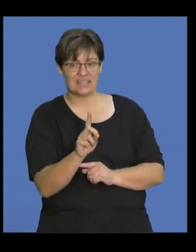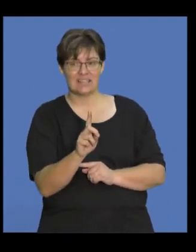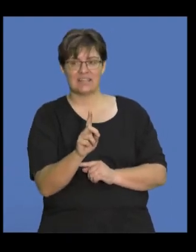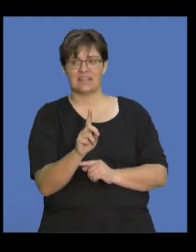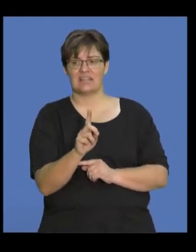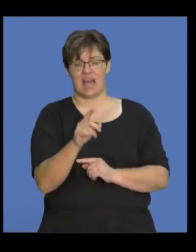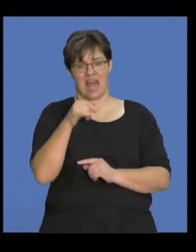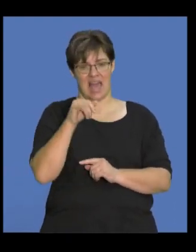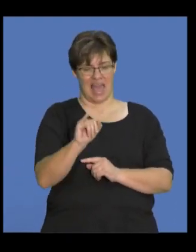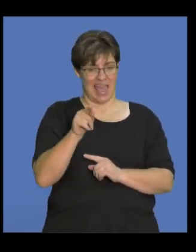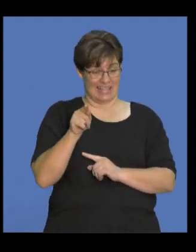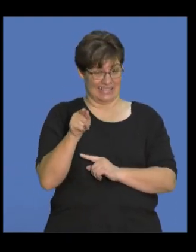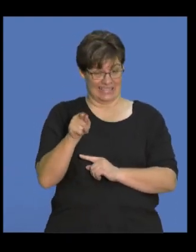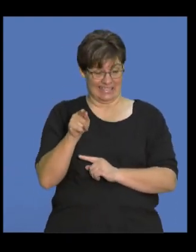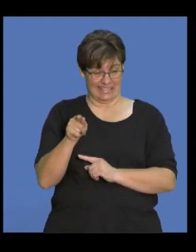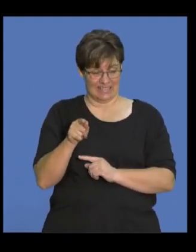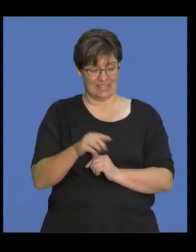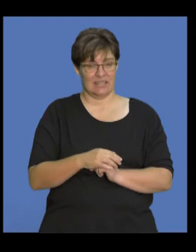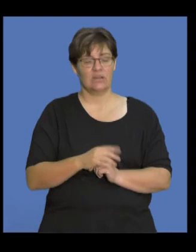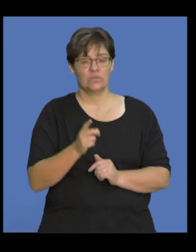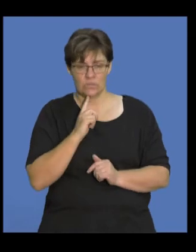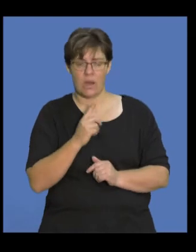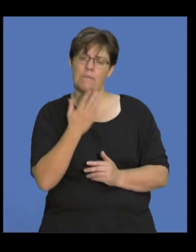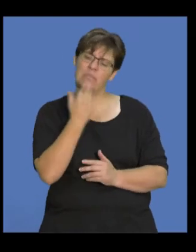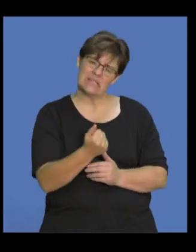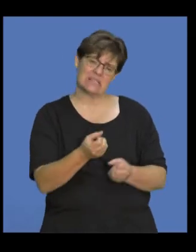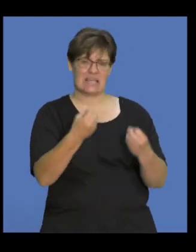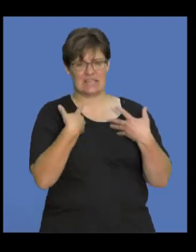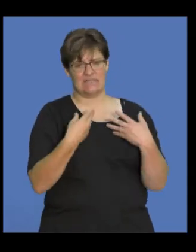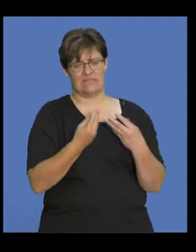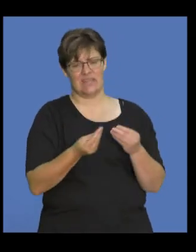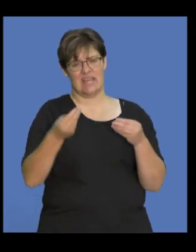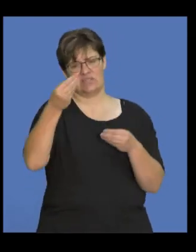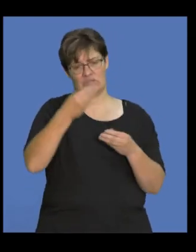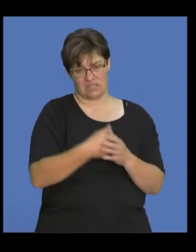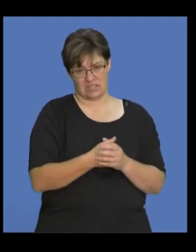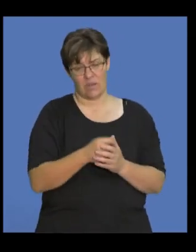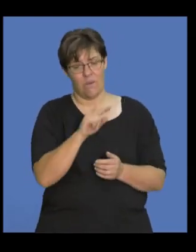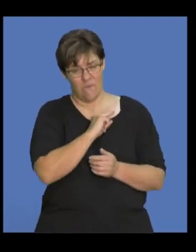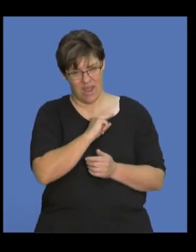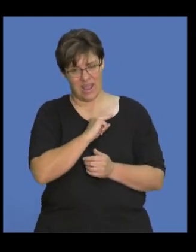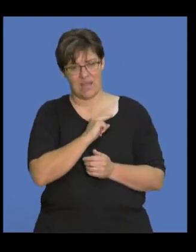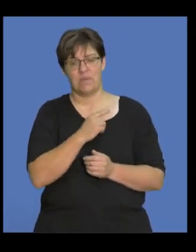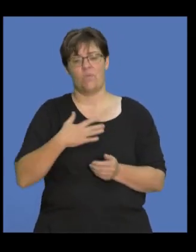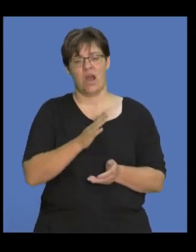she negotiate with the bank to say, please give me this interest rate in order to get